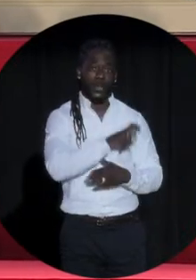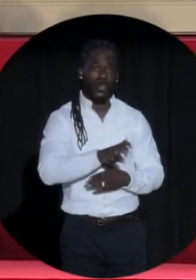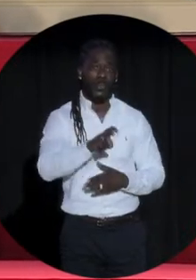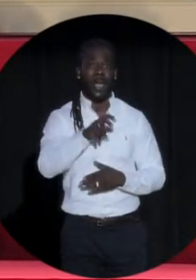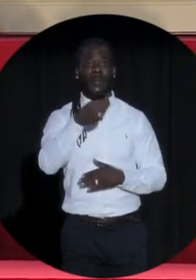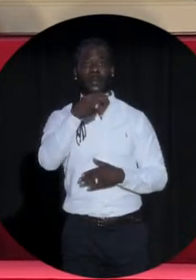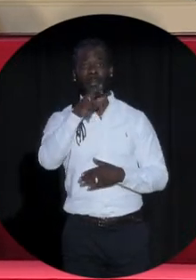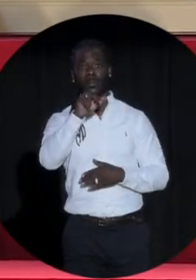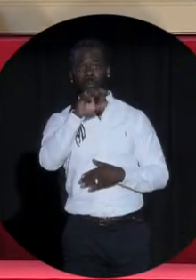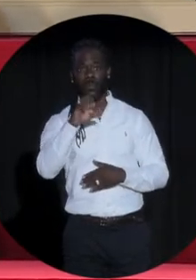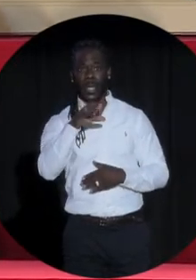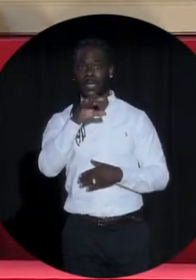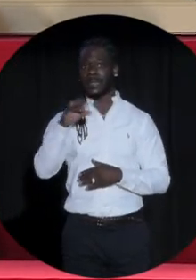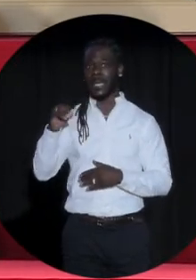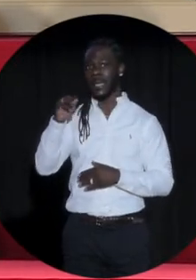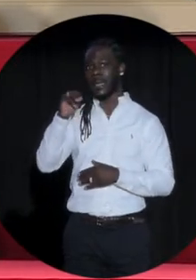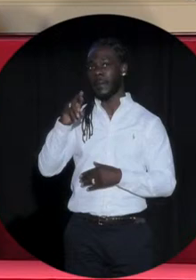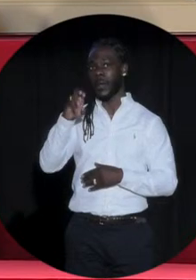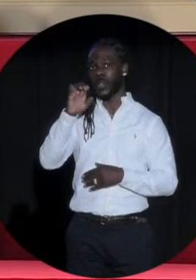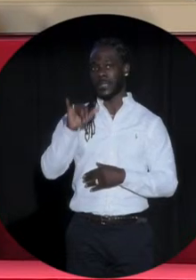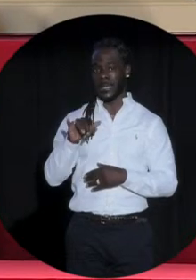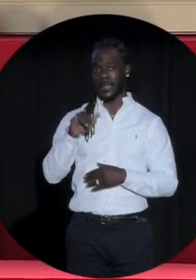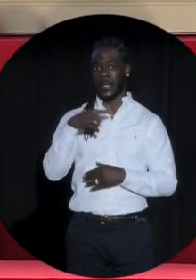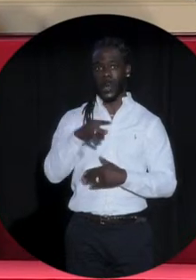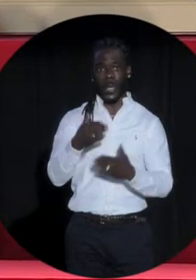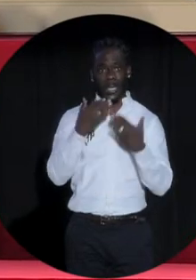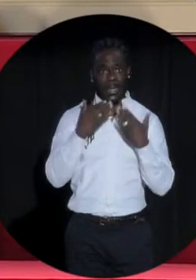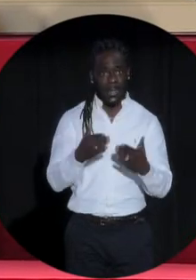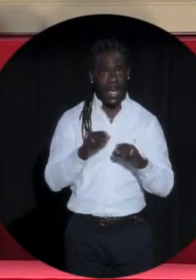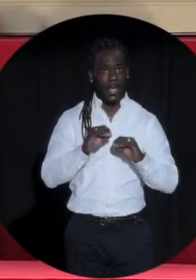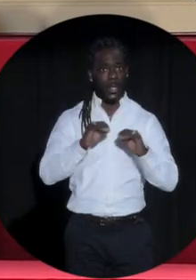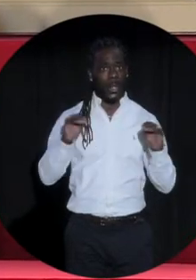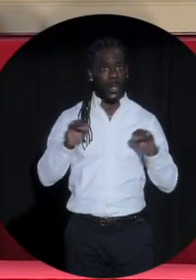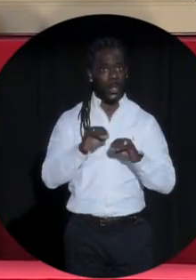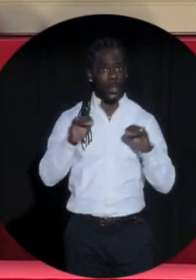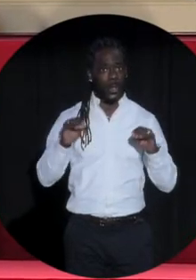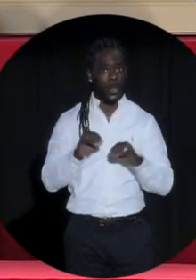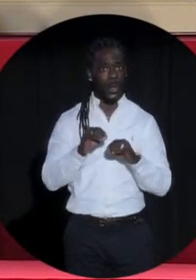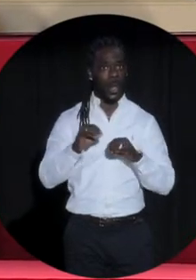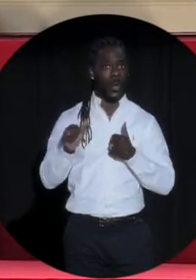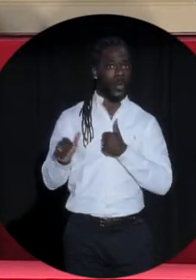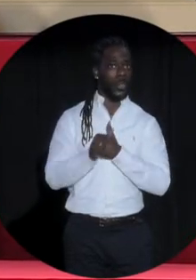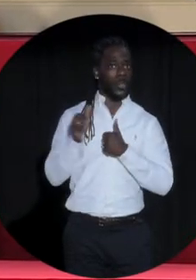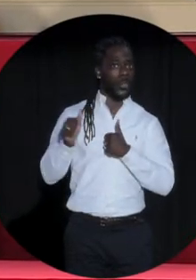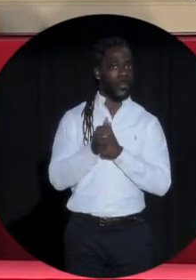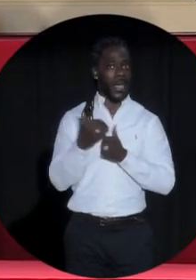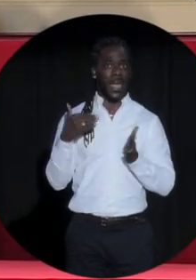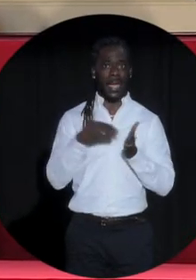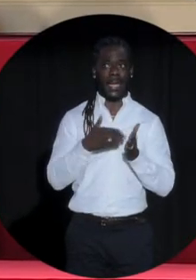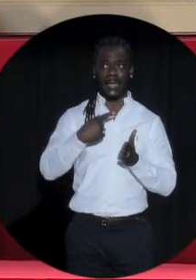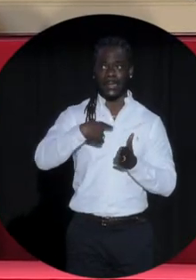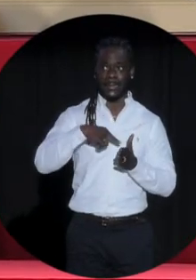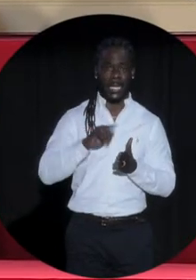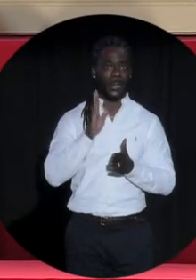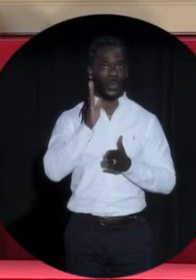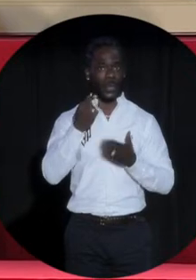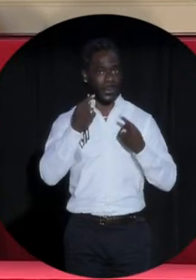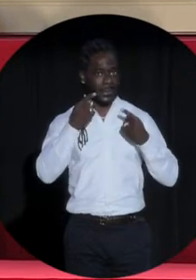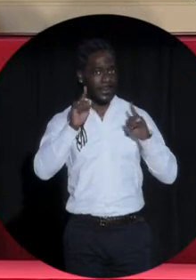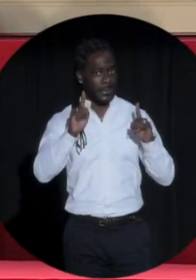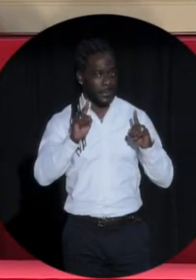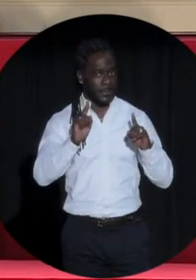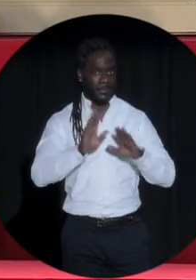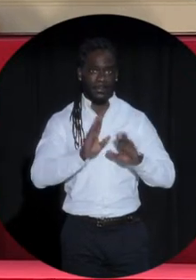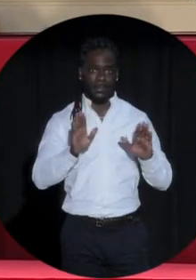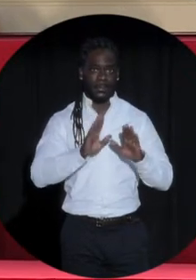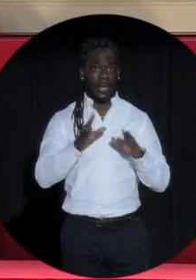and mercy. We thank you that no weapon formed against us will ever prosper. And in the words of